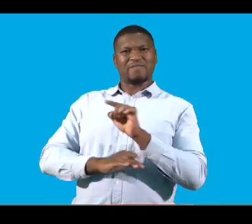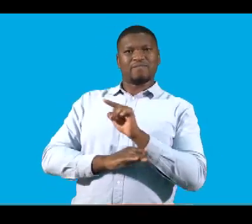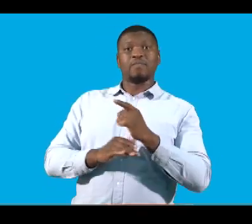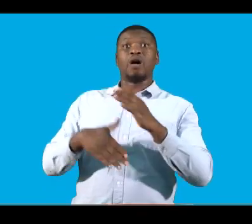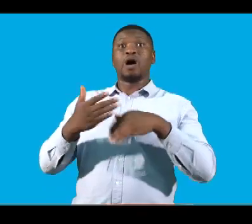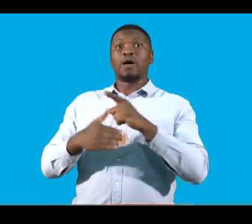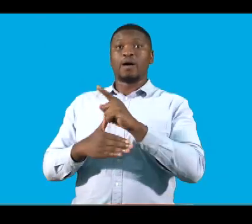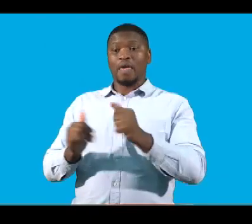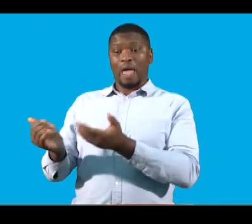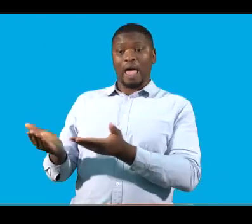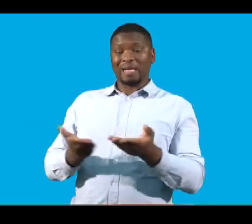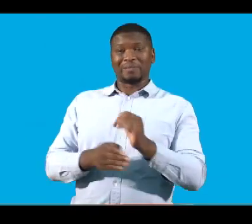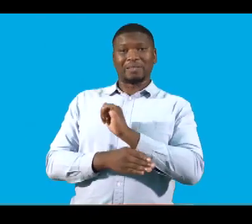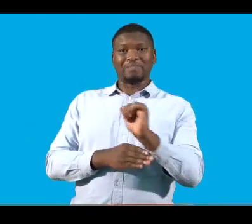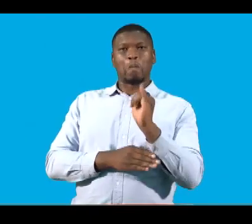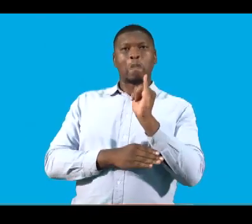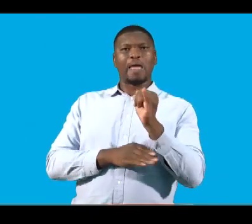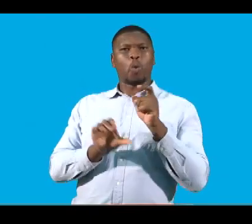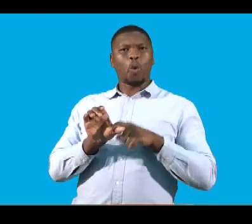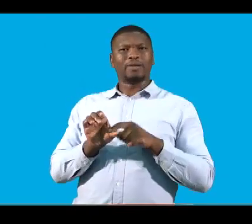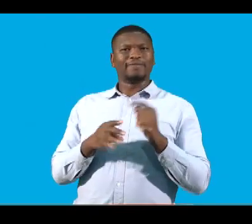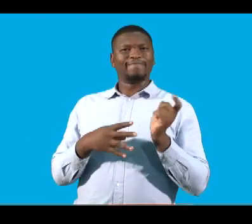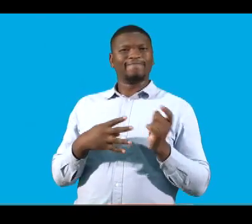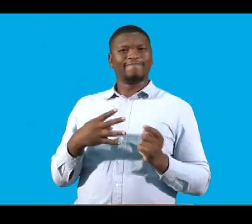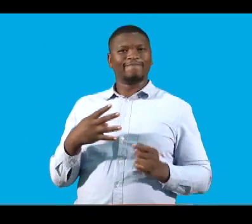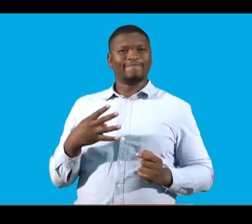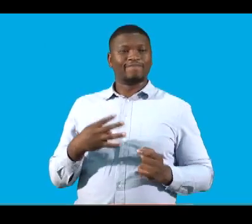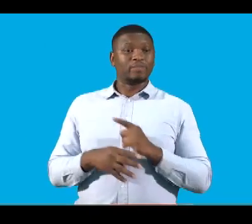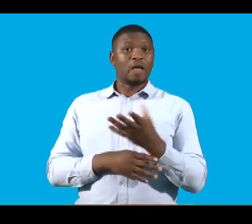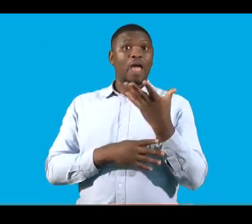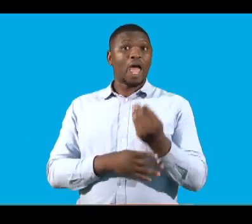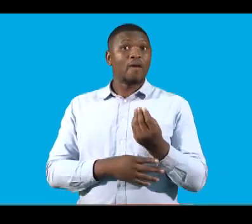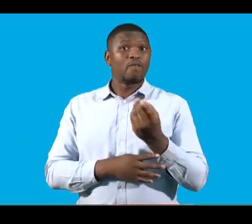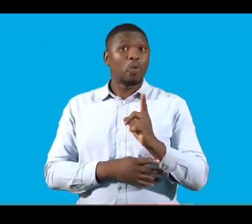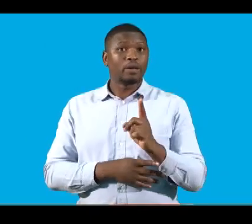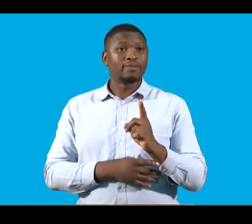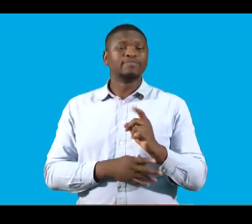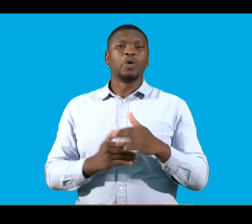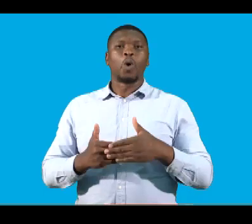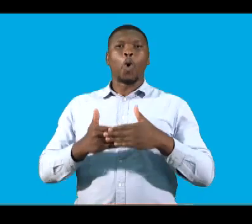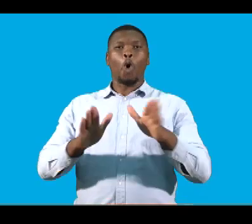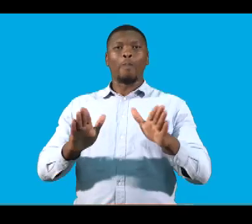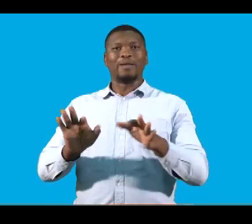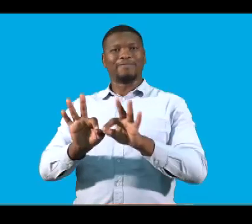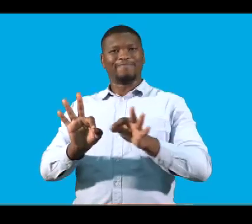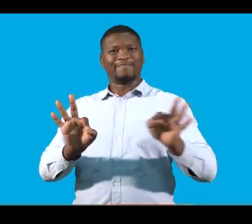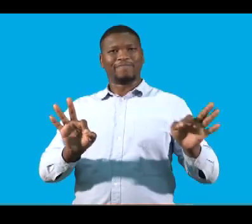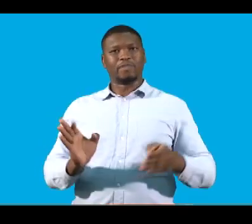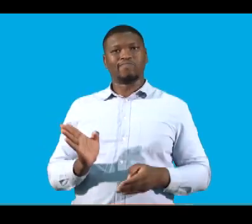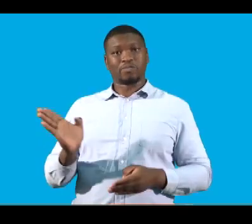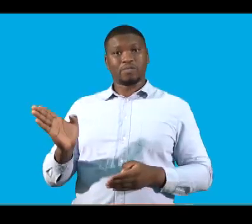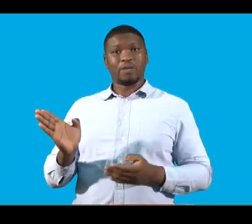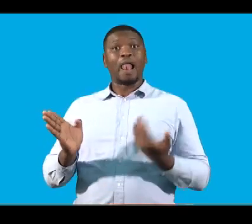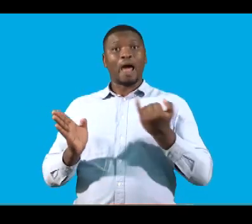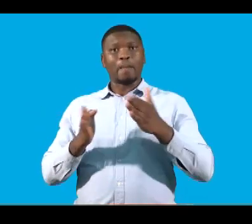which caused many characters to expose their reprehensible qualities. So there we've got our opening